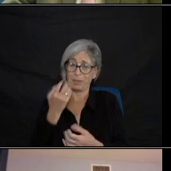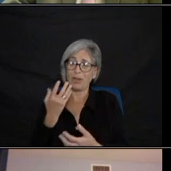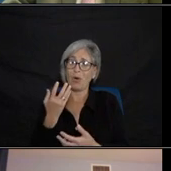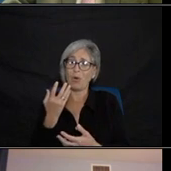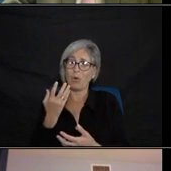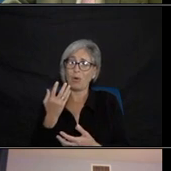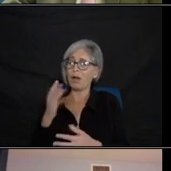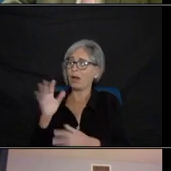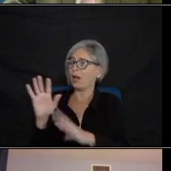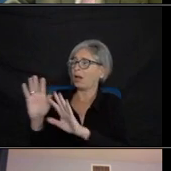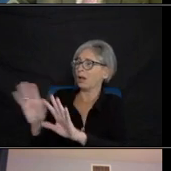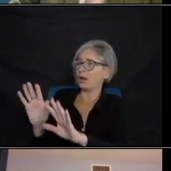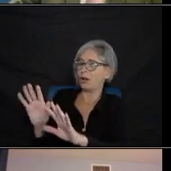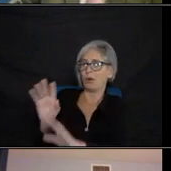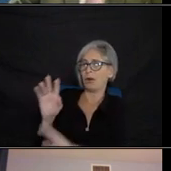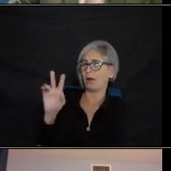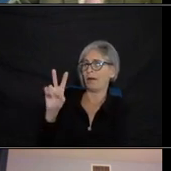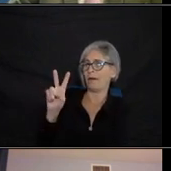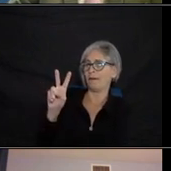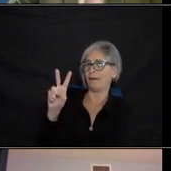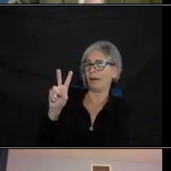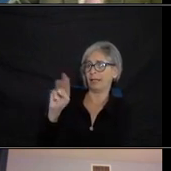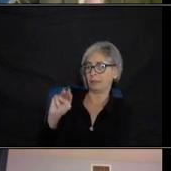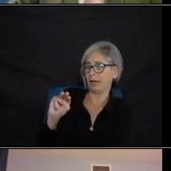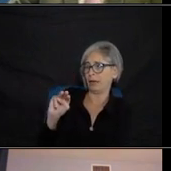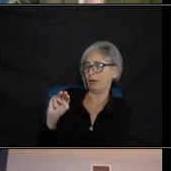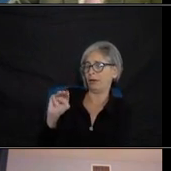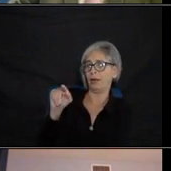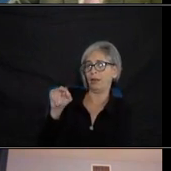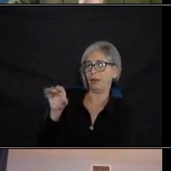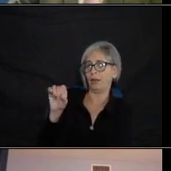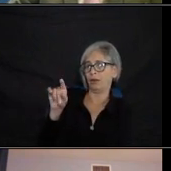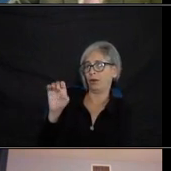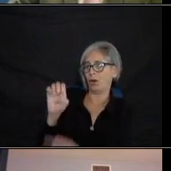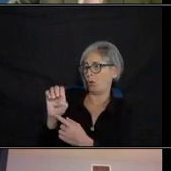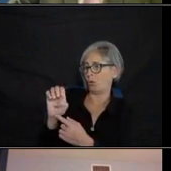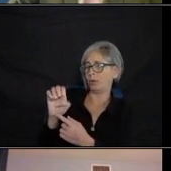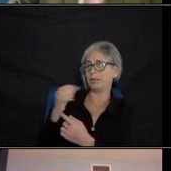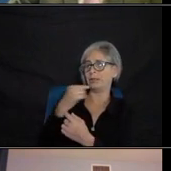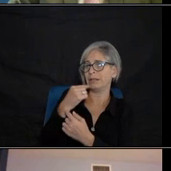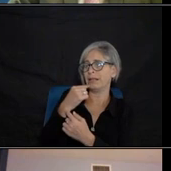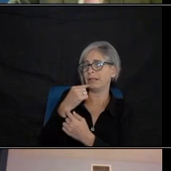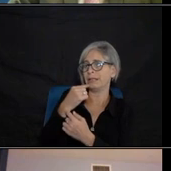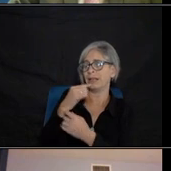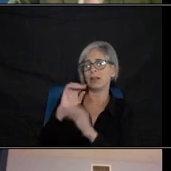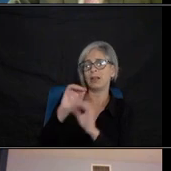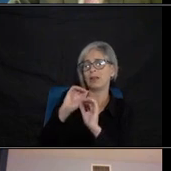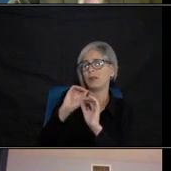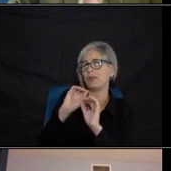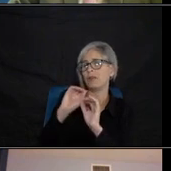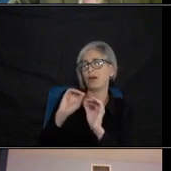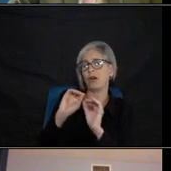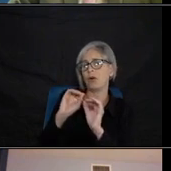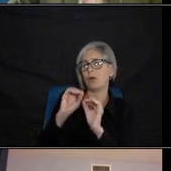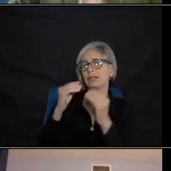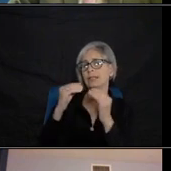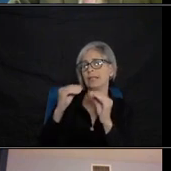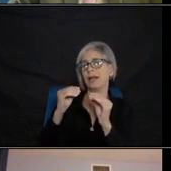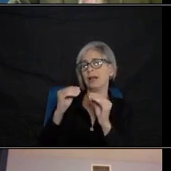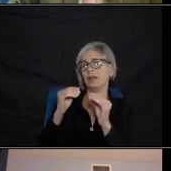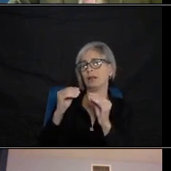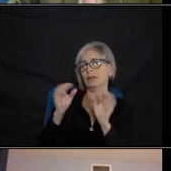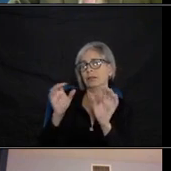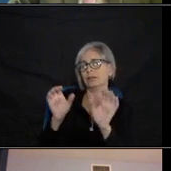No, Vice Mayor, the provision of our code says no such sale shall be conducted